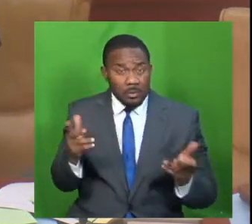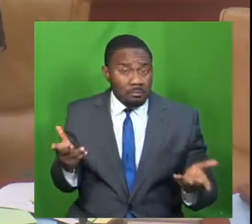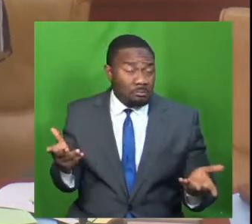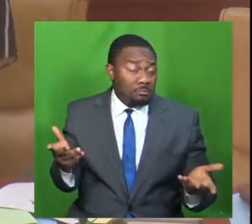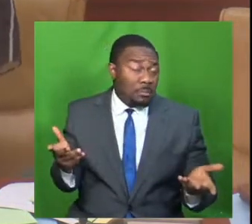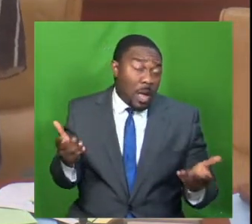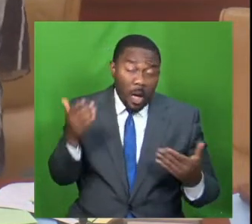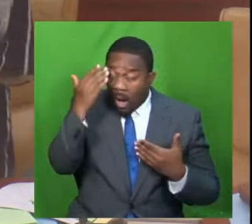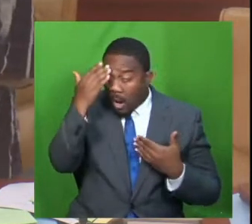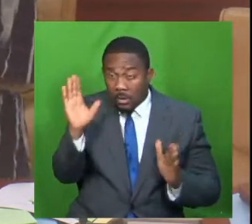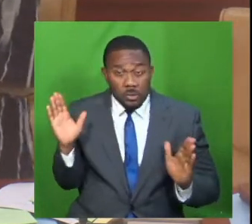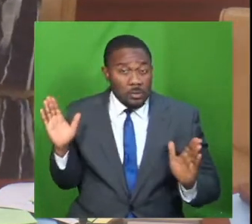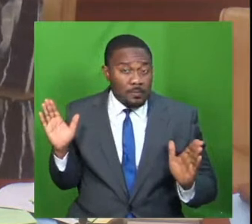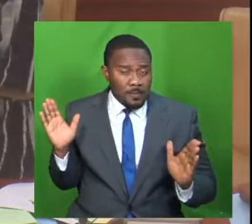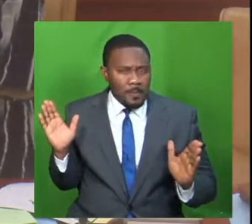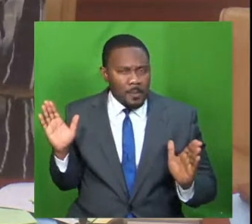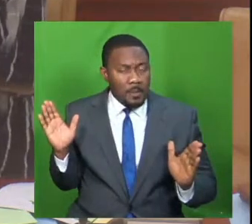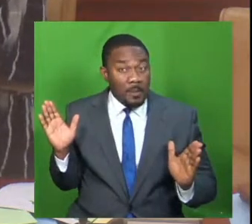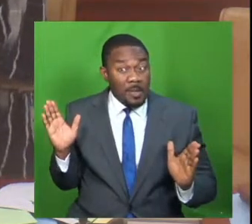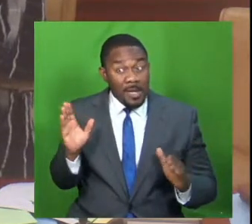this week, page 2,